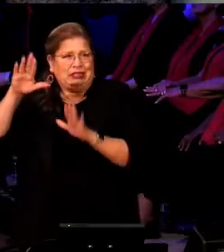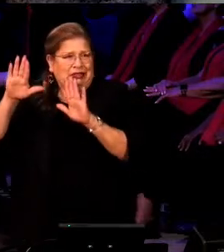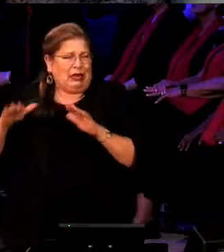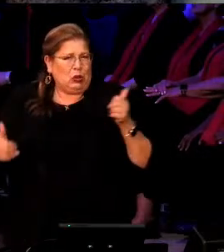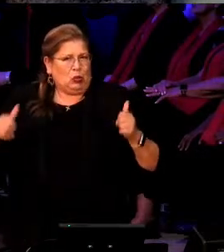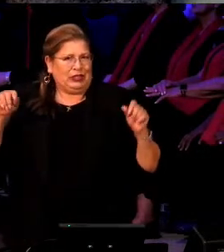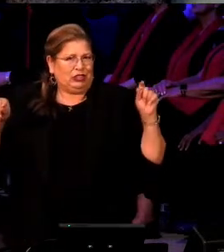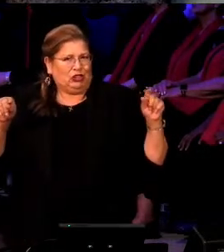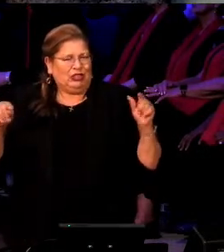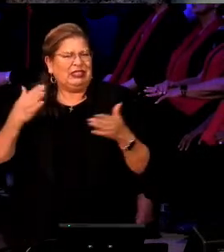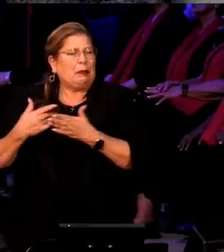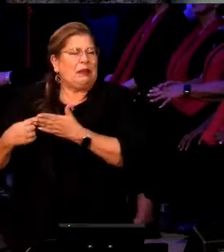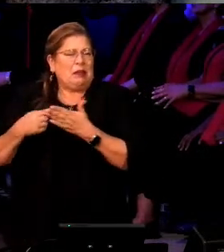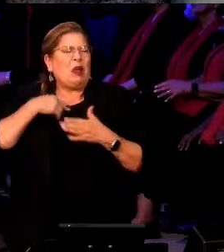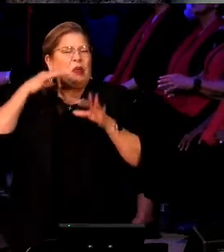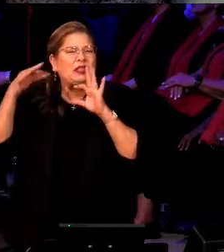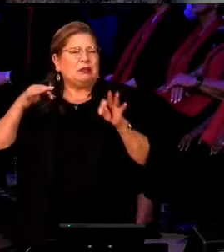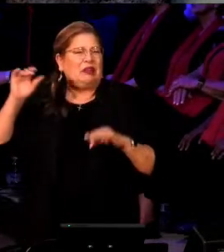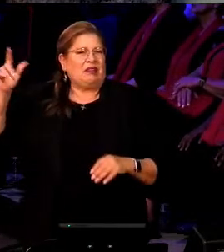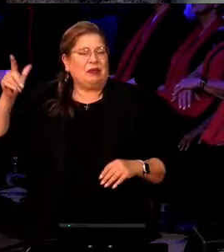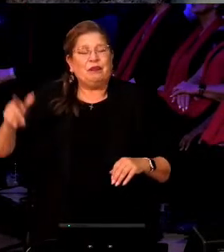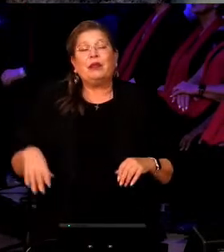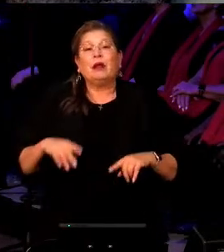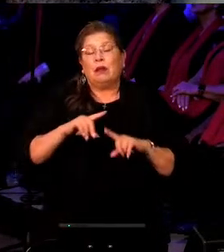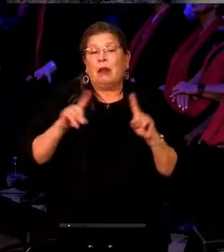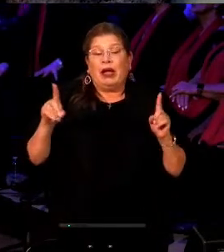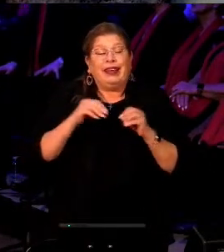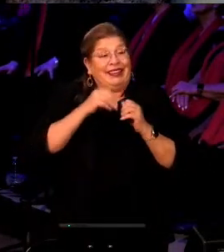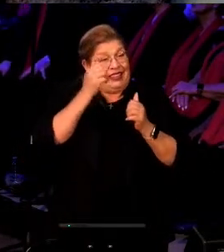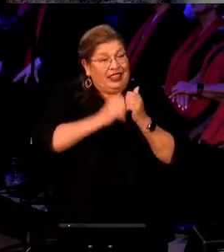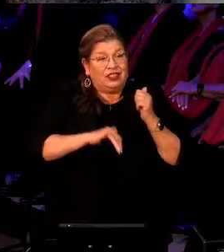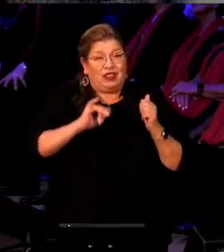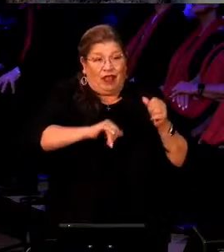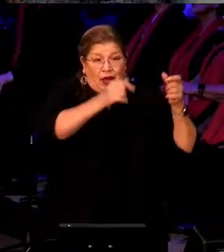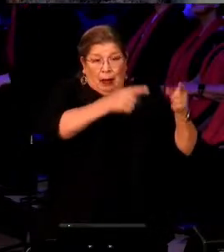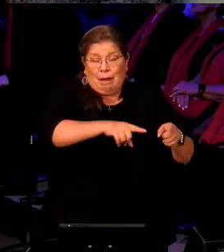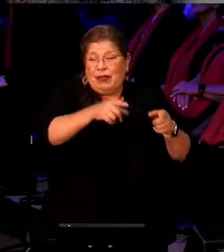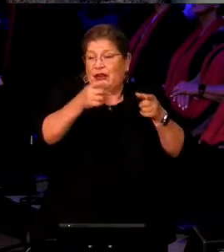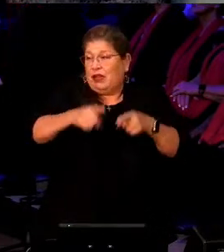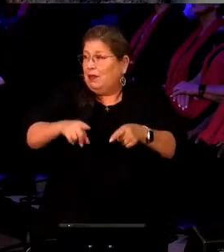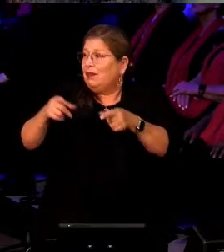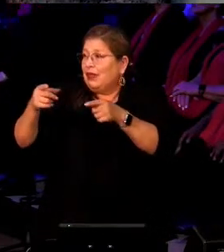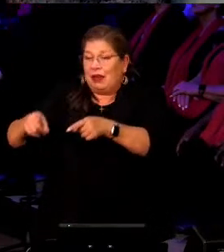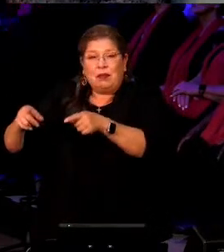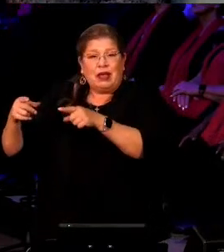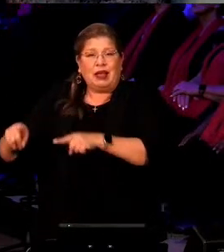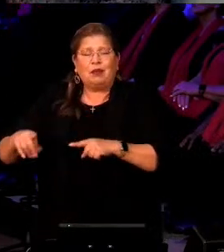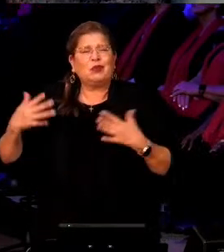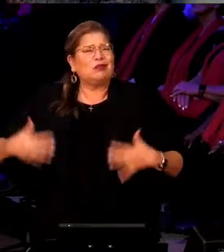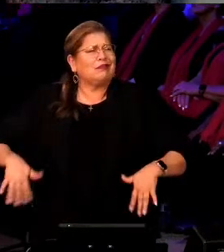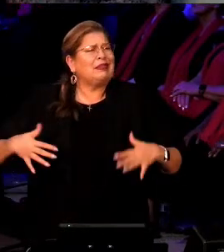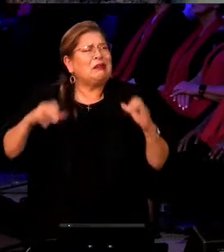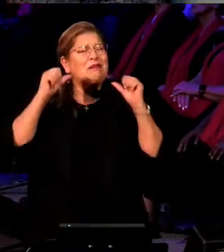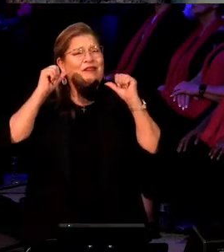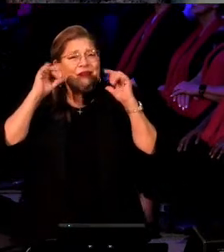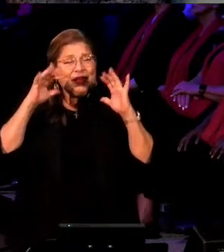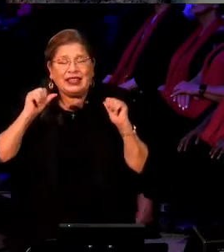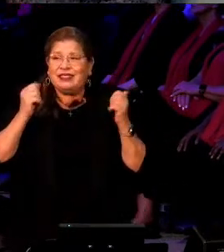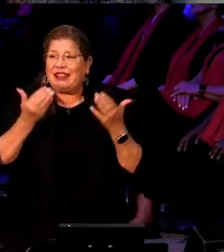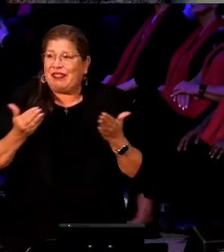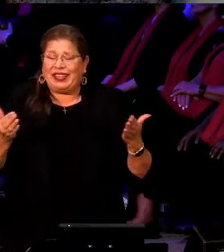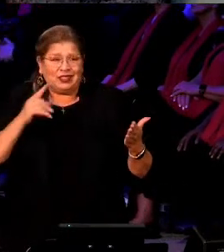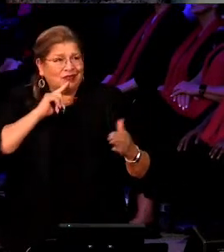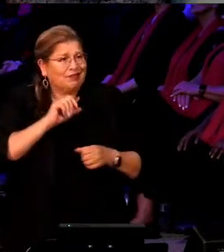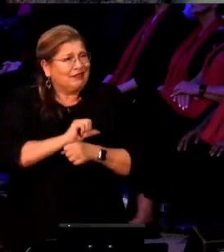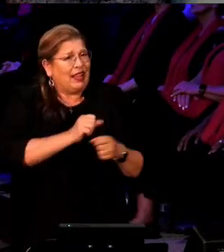Sunday. I'll explain that in a moment. But in each of these events, fascinating, amazing things are